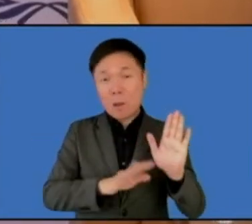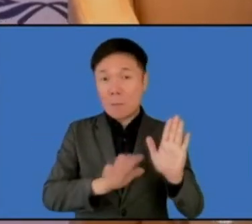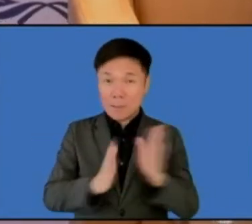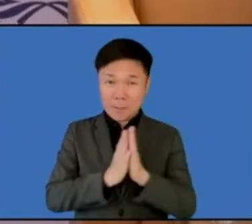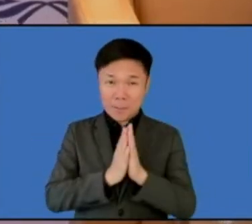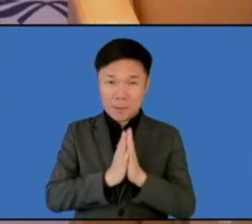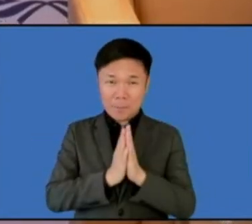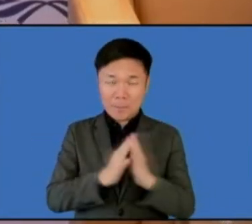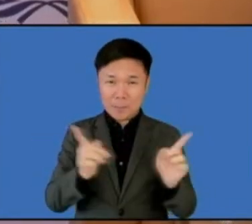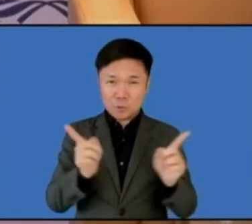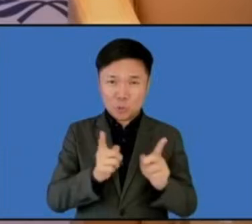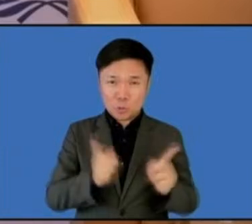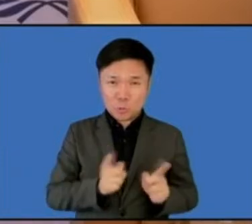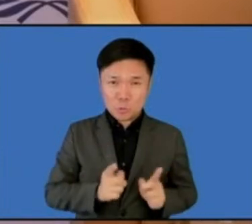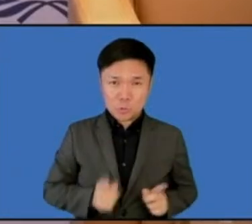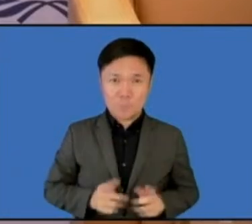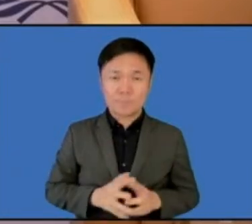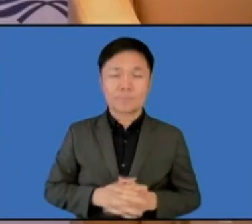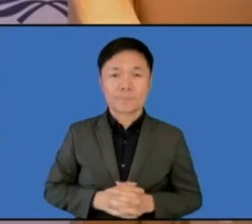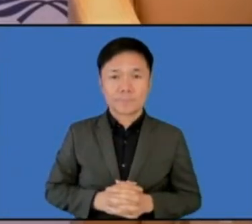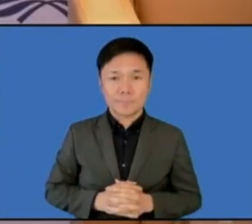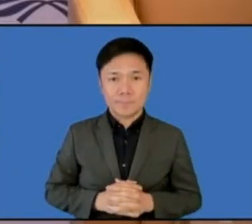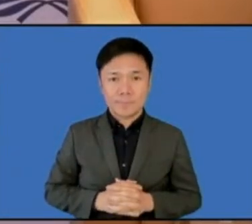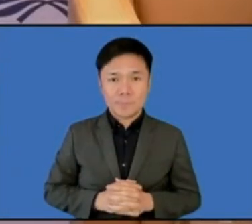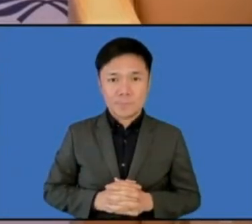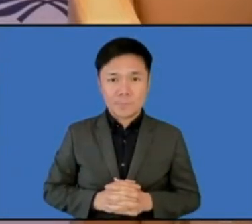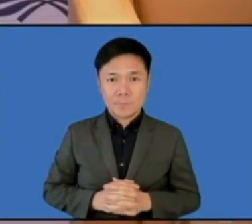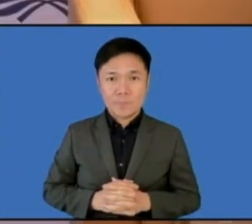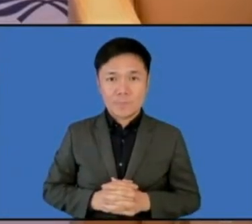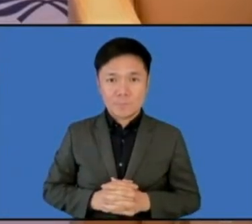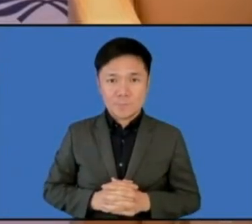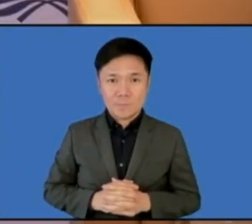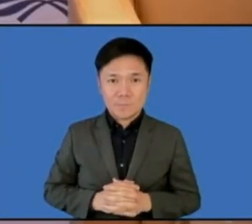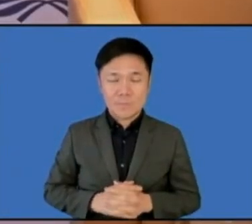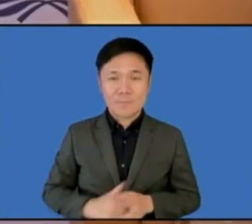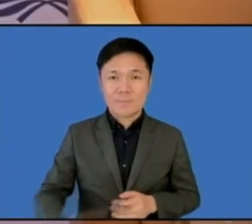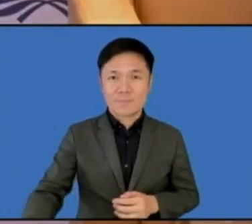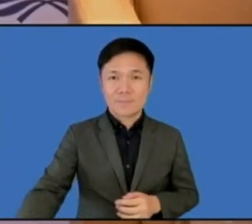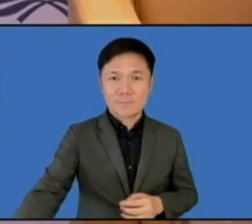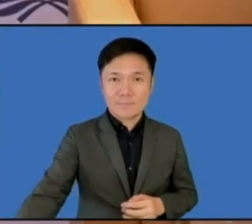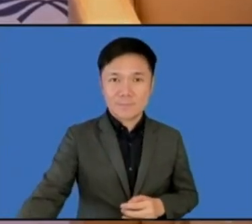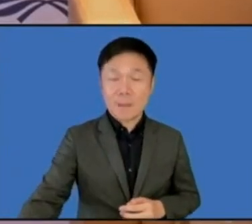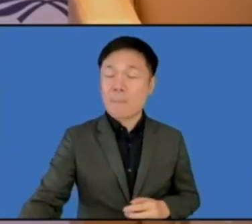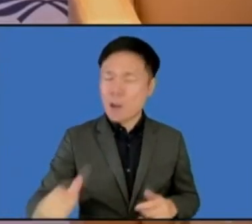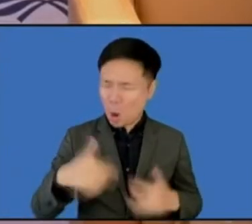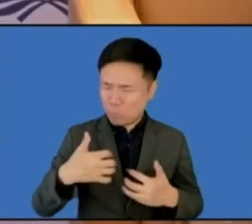succinct during this panel discussion. But it doesn't mean that the discussion will be any less interesting.